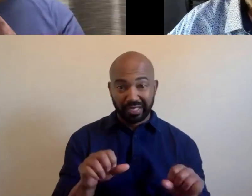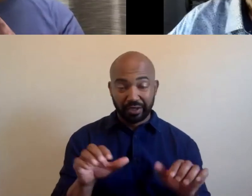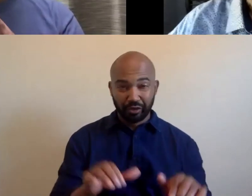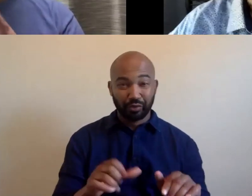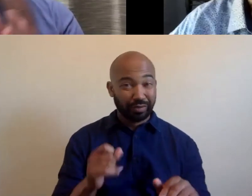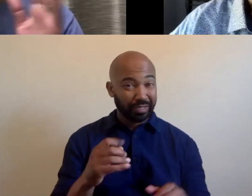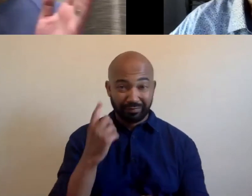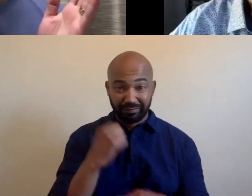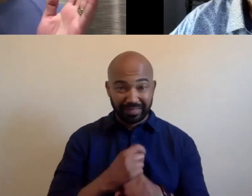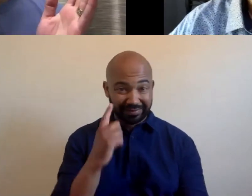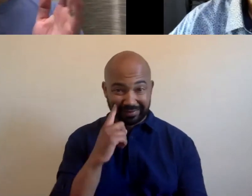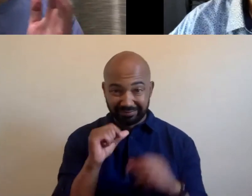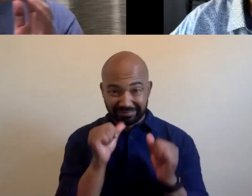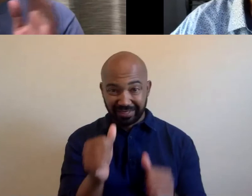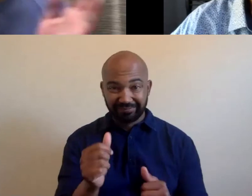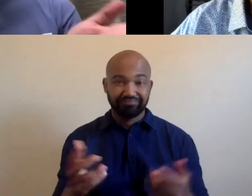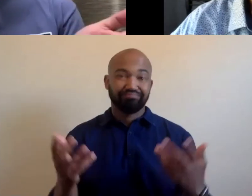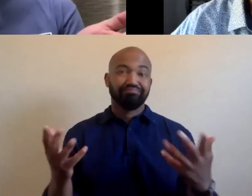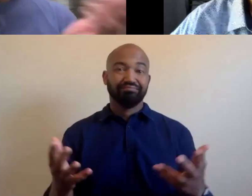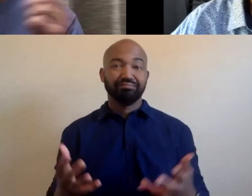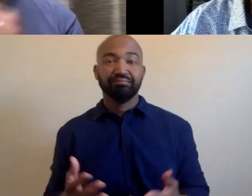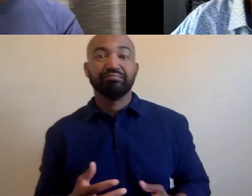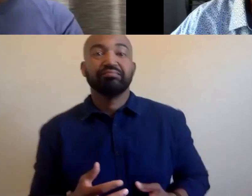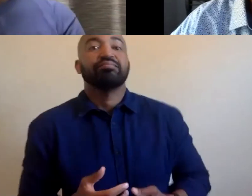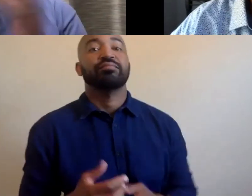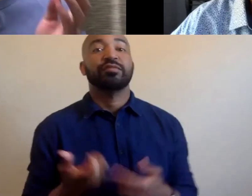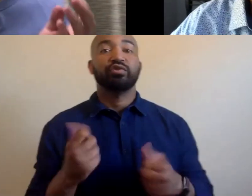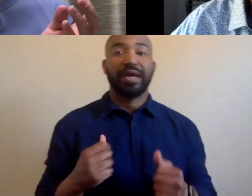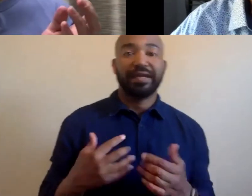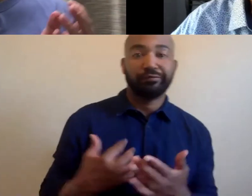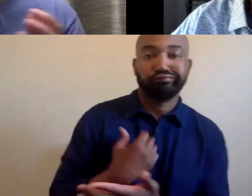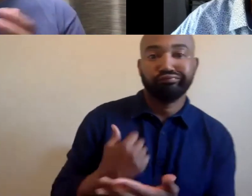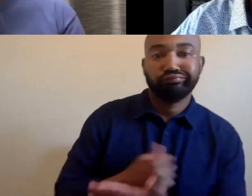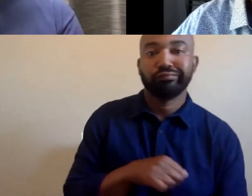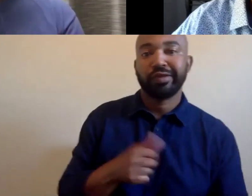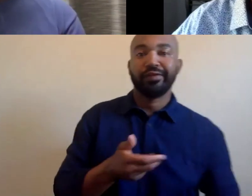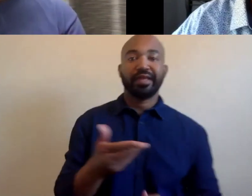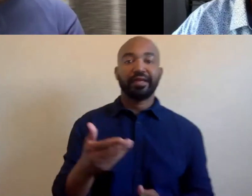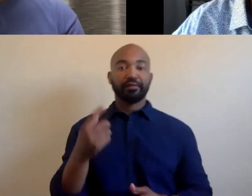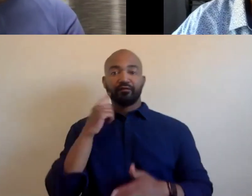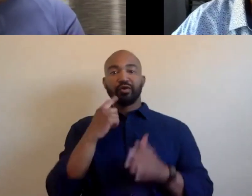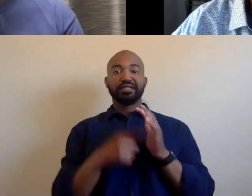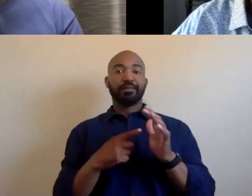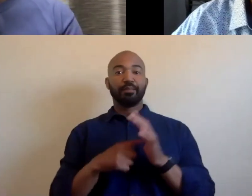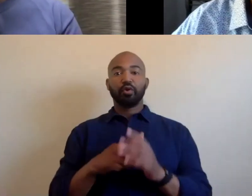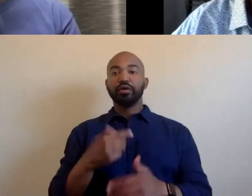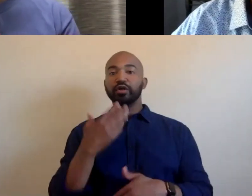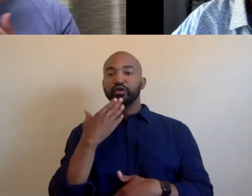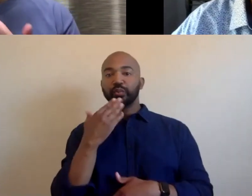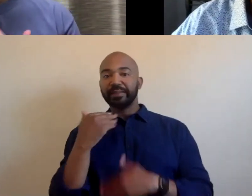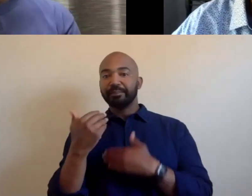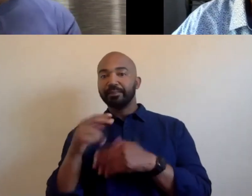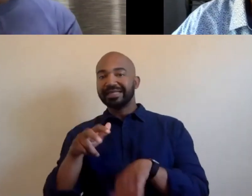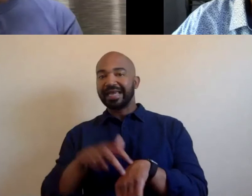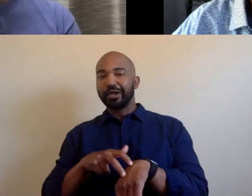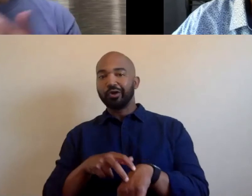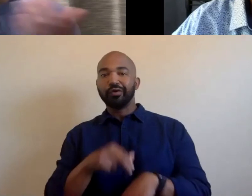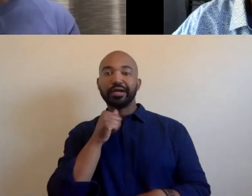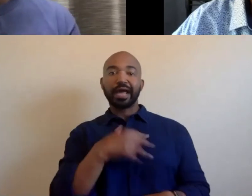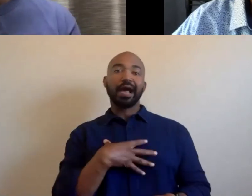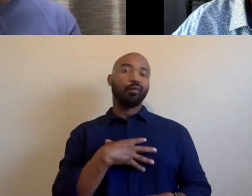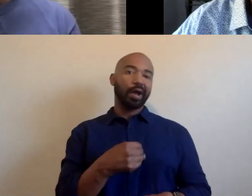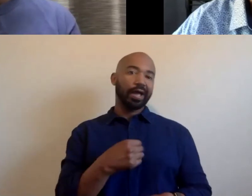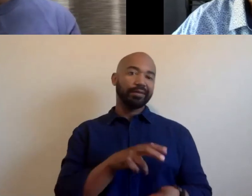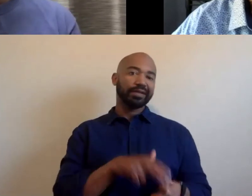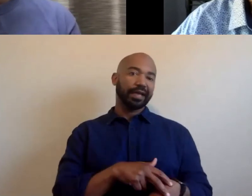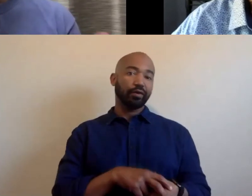then cut corners elsewhere. Have sweet potatoes instead of white potatoes, or have some more